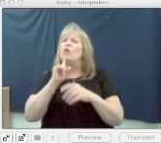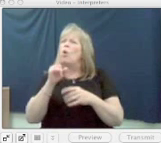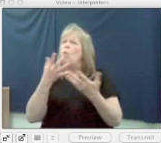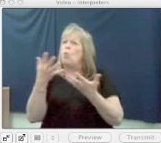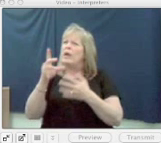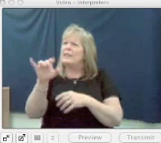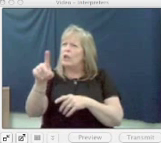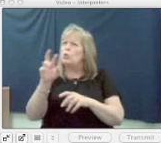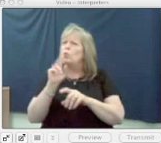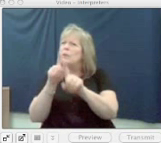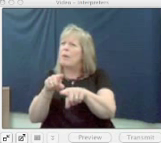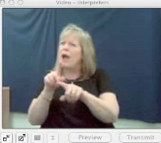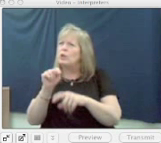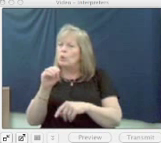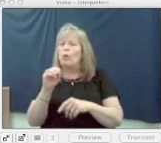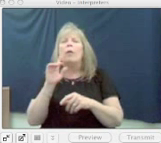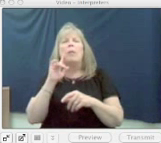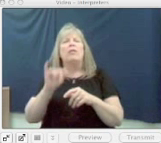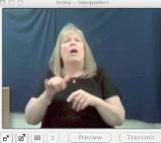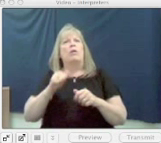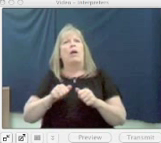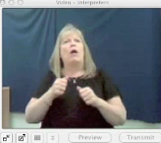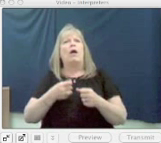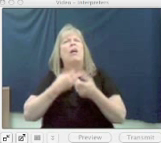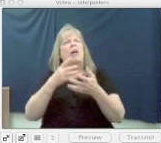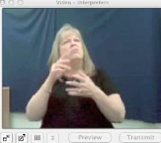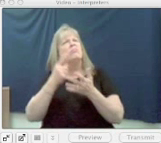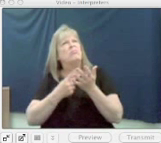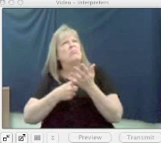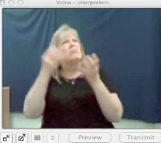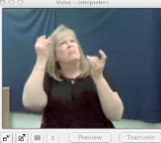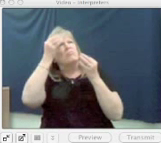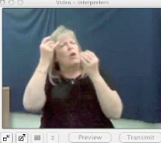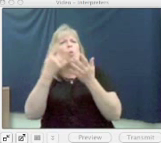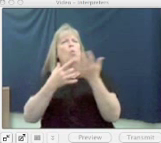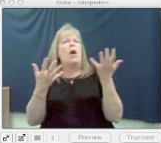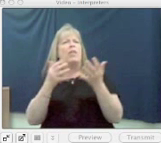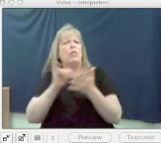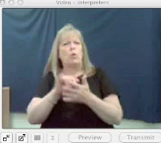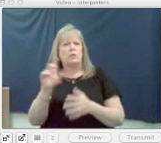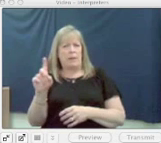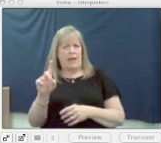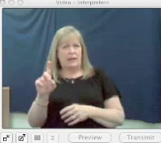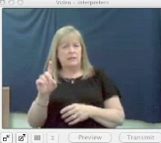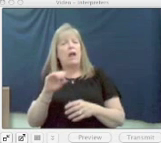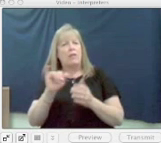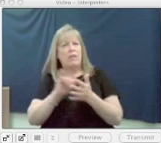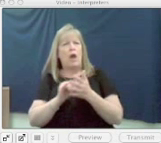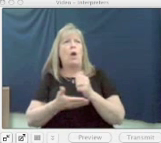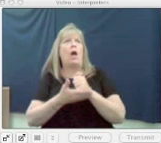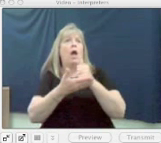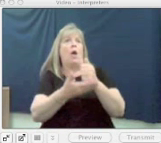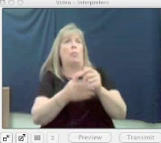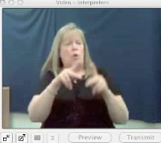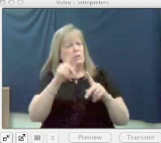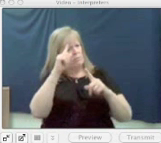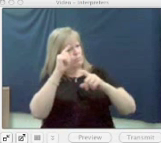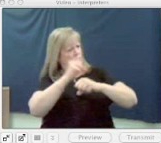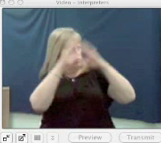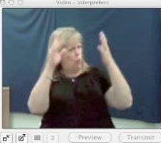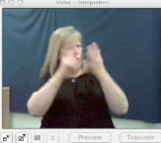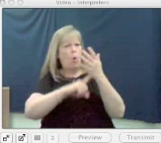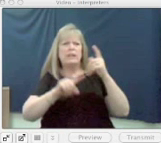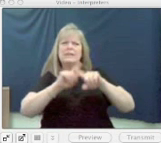and articulate the demands. And sometimes it even opens up to them new and different controls they hadn't thought about.